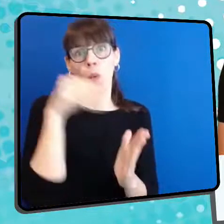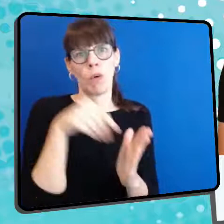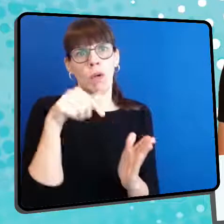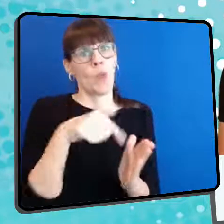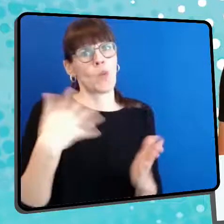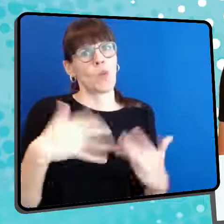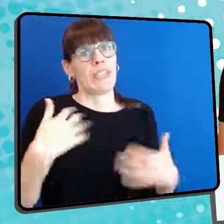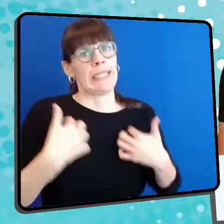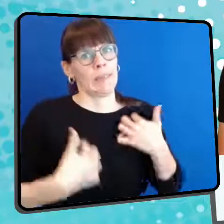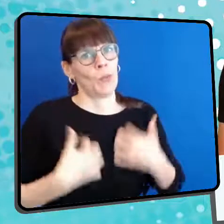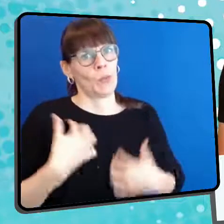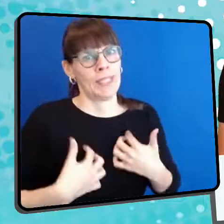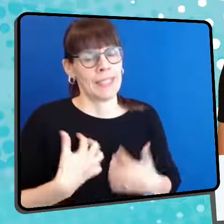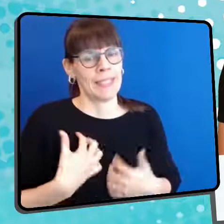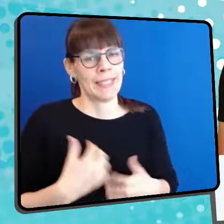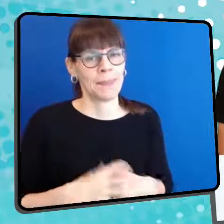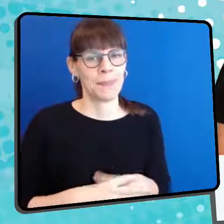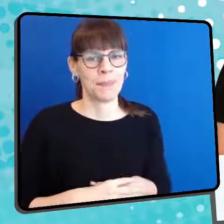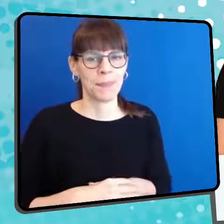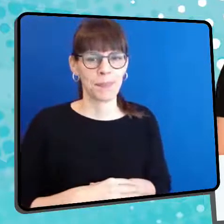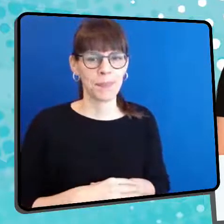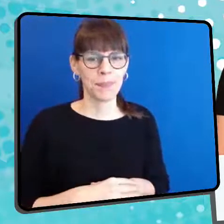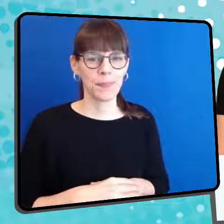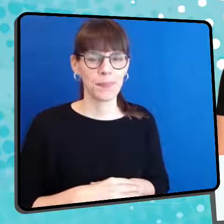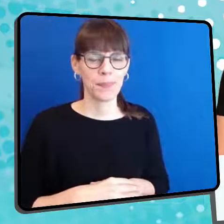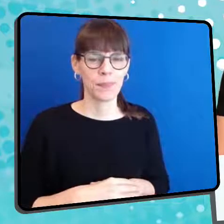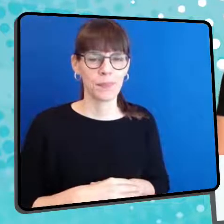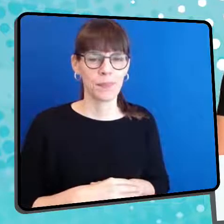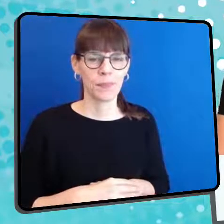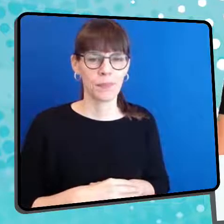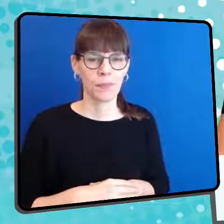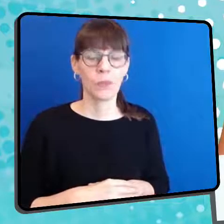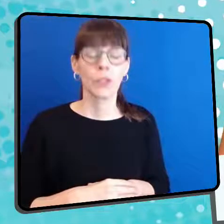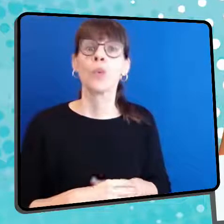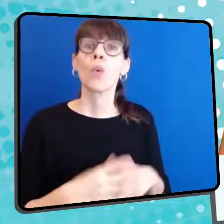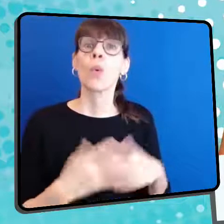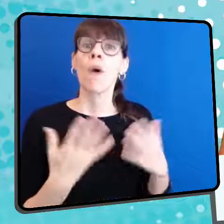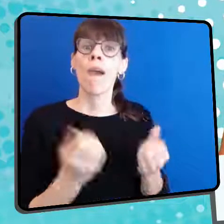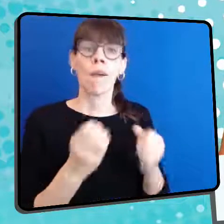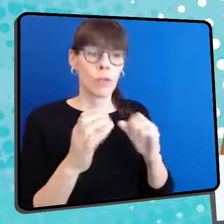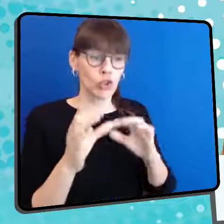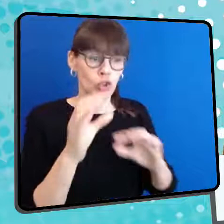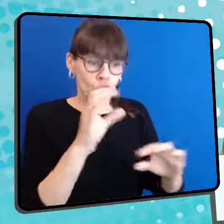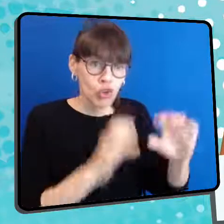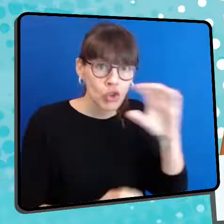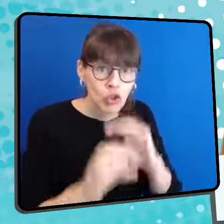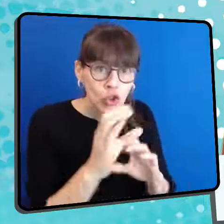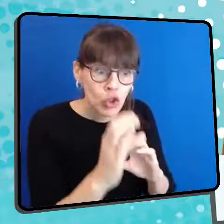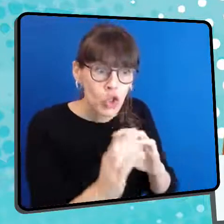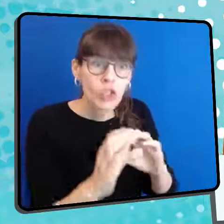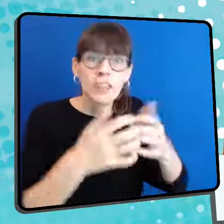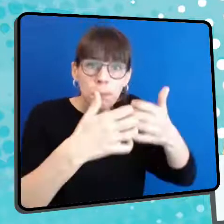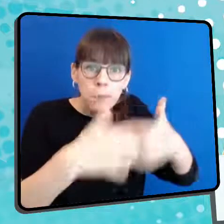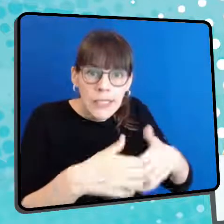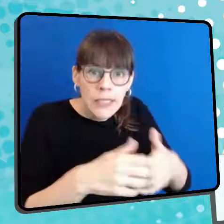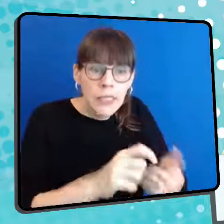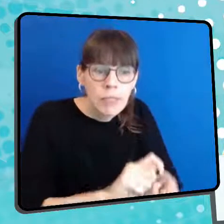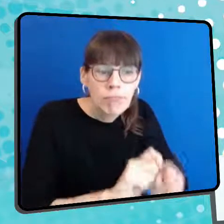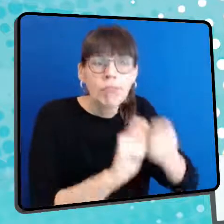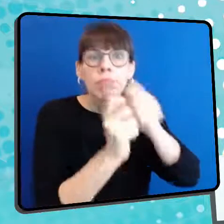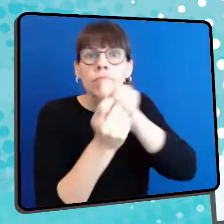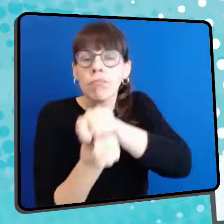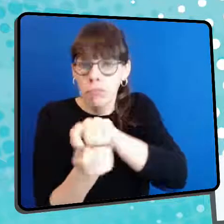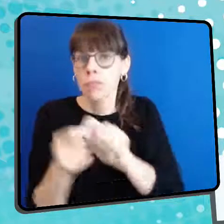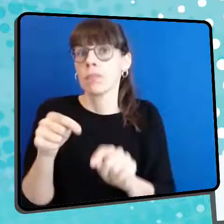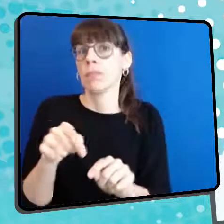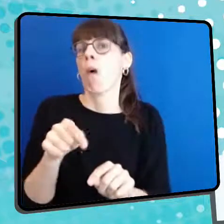they've been Nice. transforming search engines into machine learning models, and it's quite exciting. So I'm looking forward to that, to diving into that a bit more.